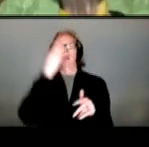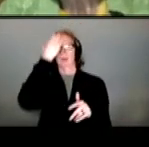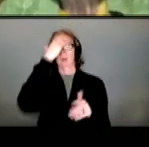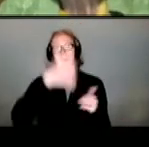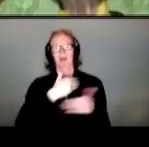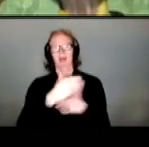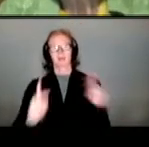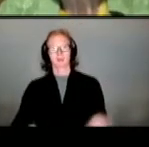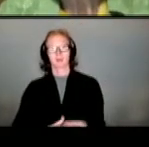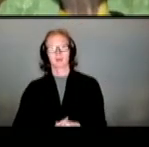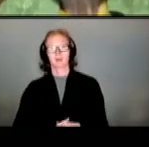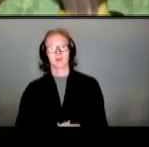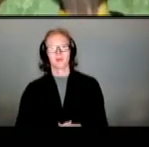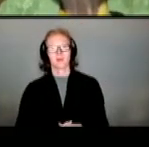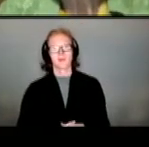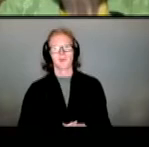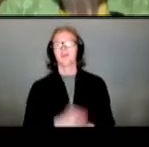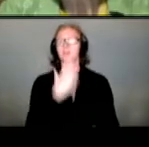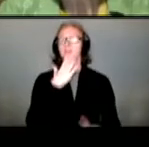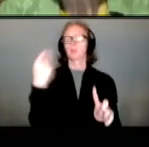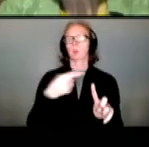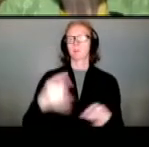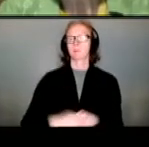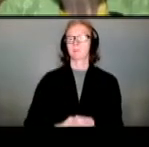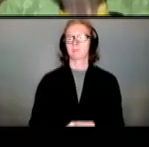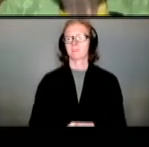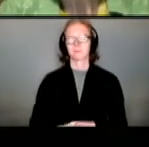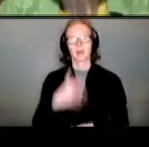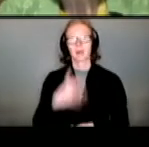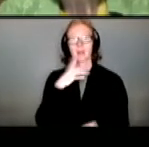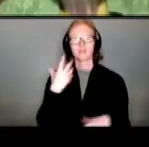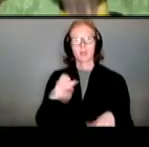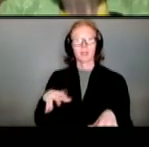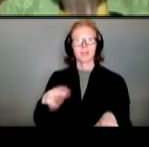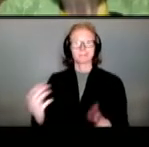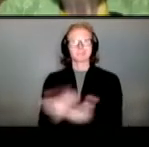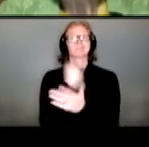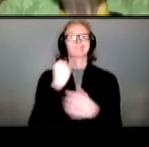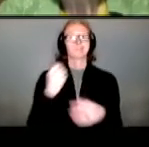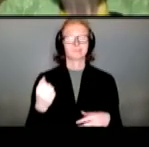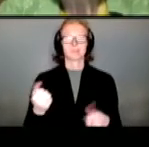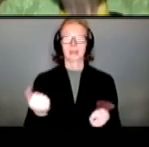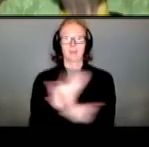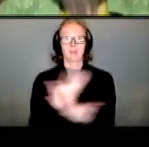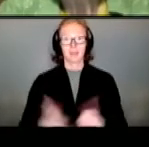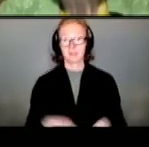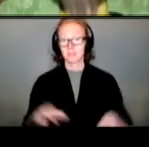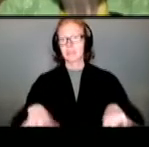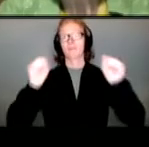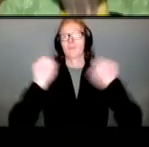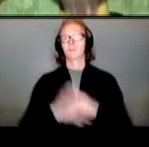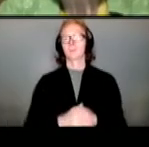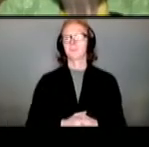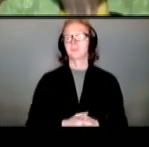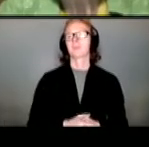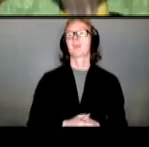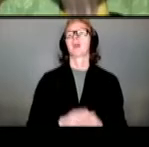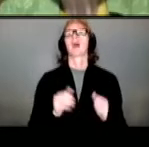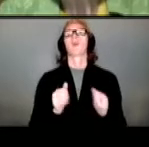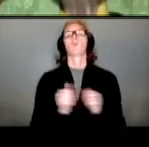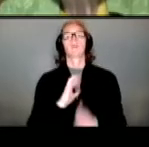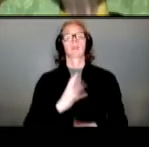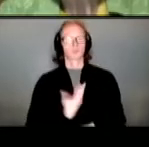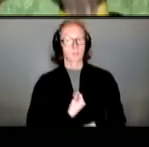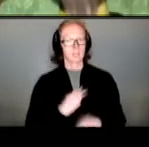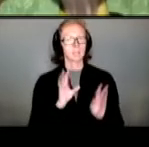person. I'm sorry. That's a good point. I don't want to take from other people. I engage a lot with the trans community.